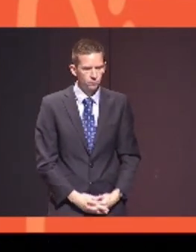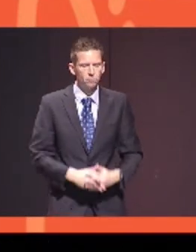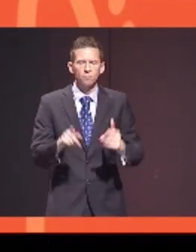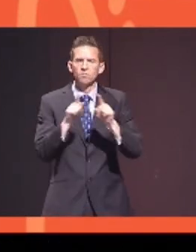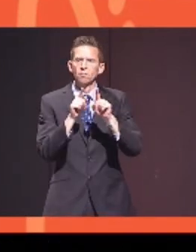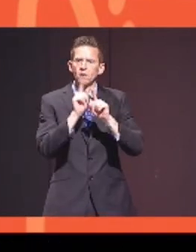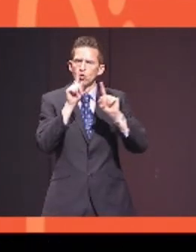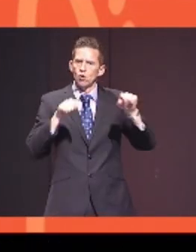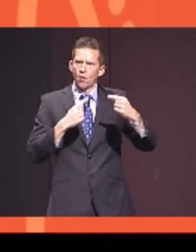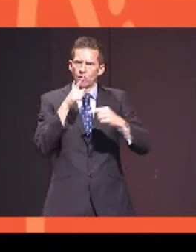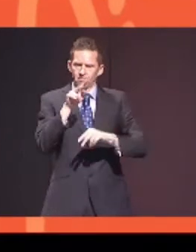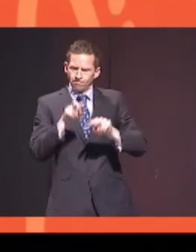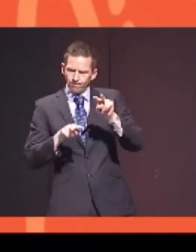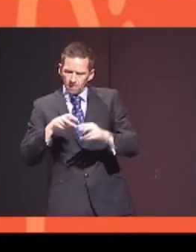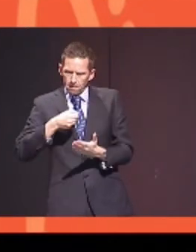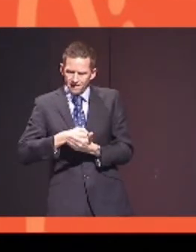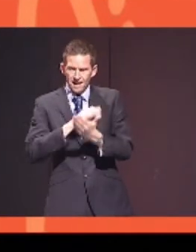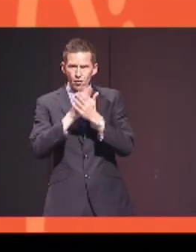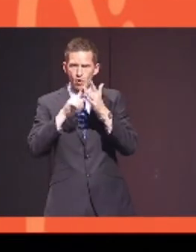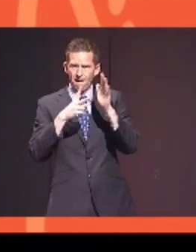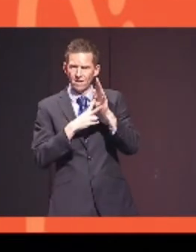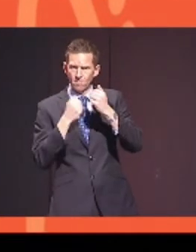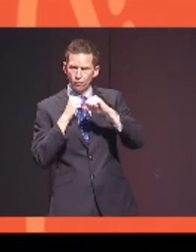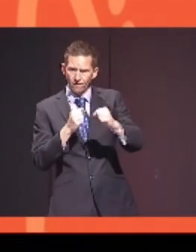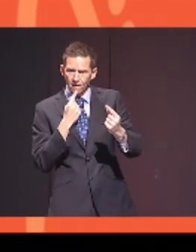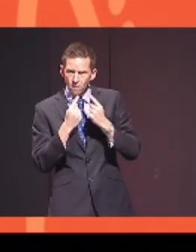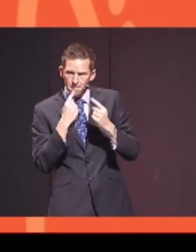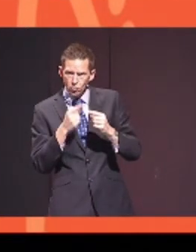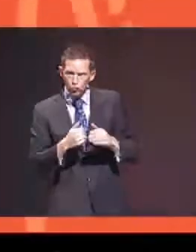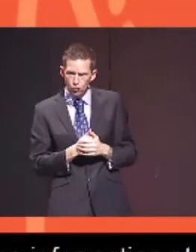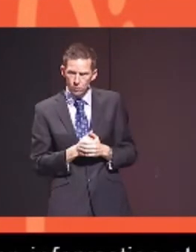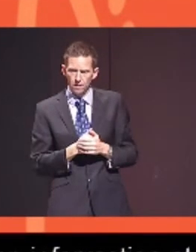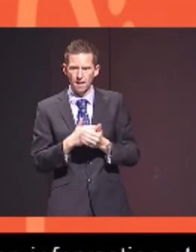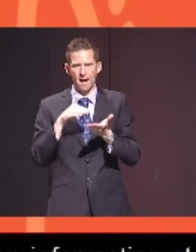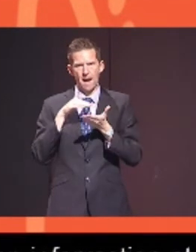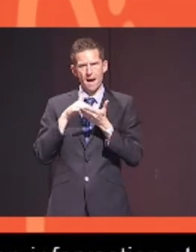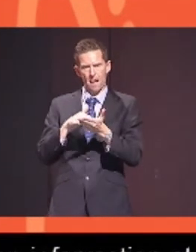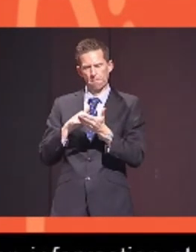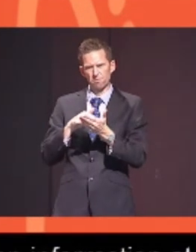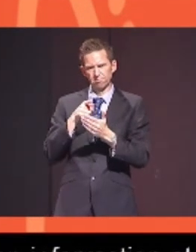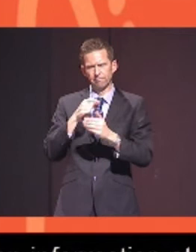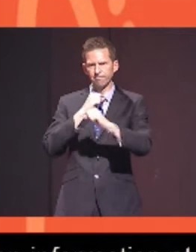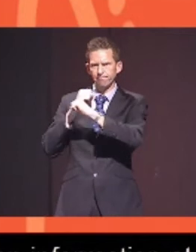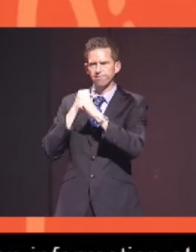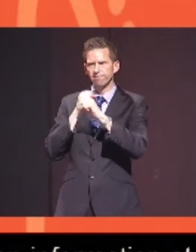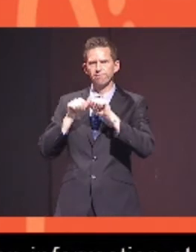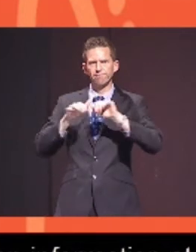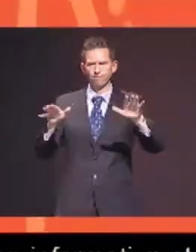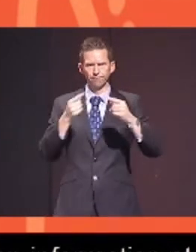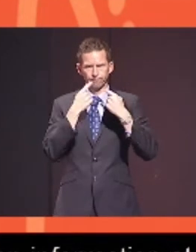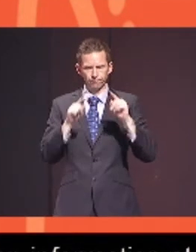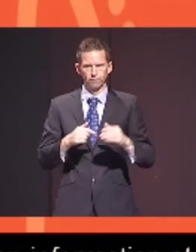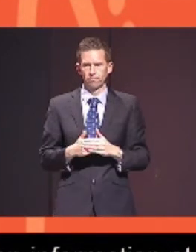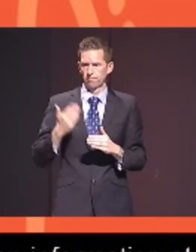Also challenges assessing basic HIV prevention information at health centers and national campaigns. The other day we had a story